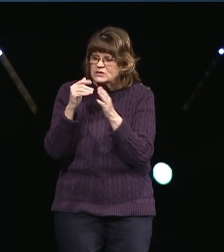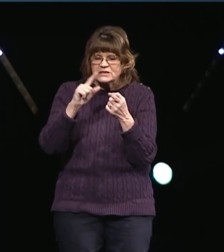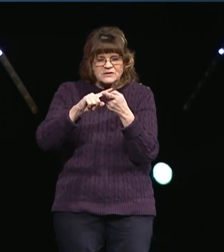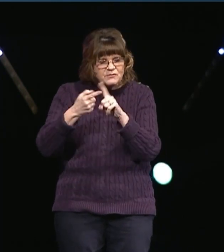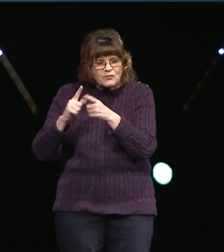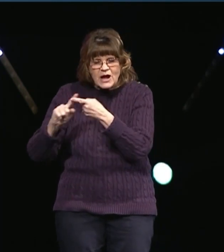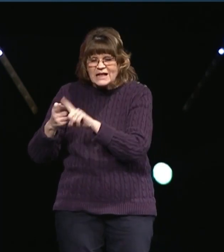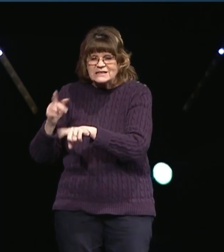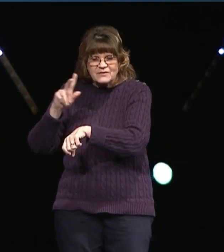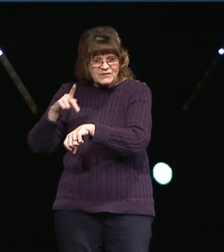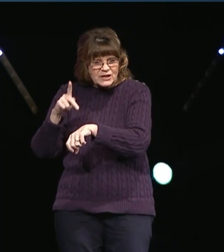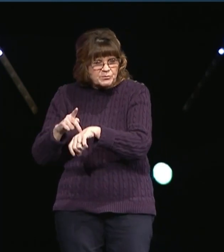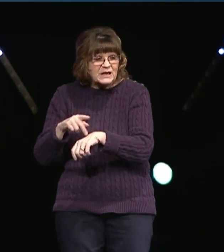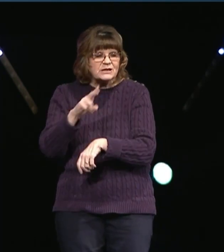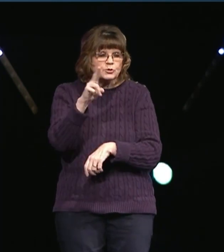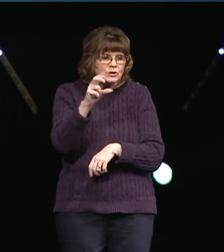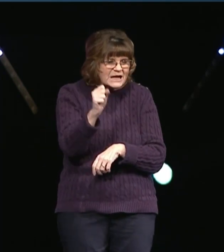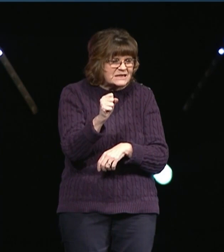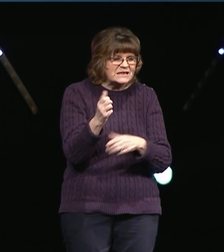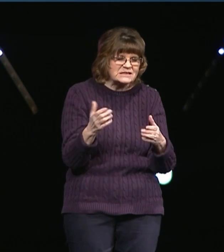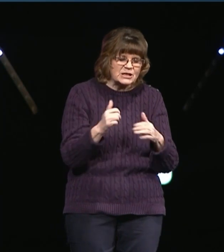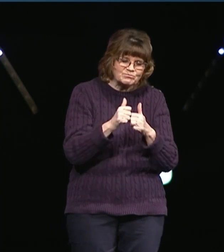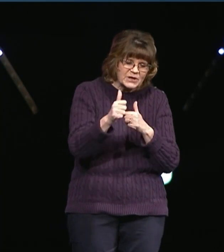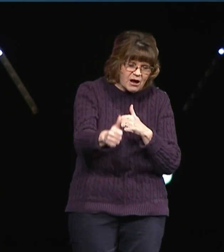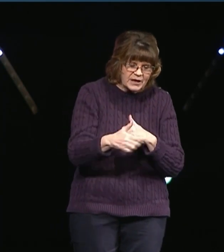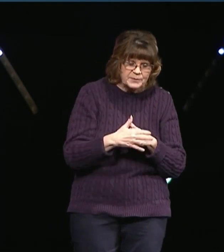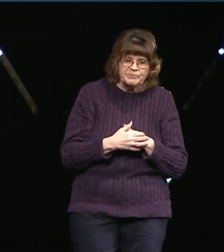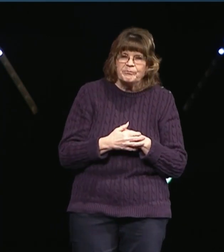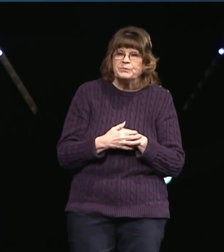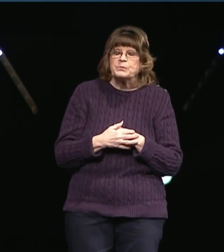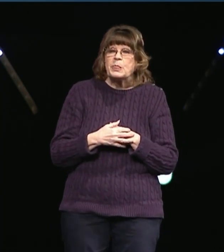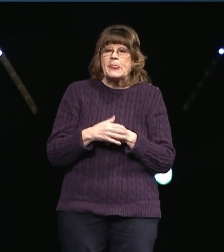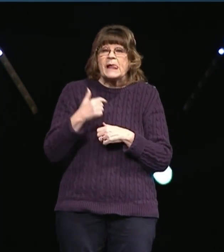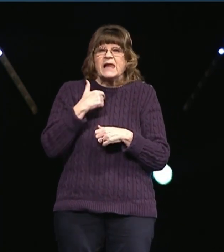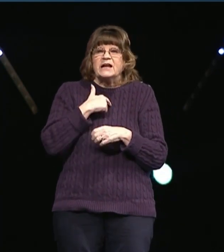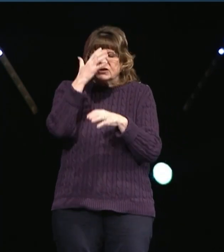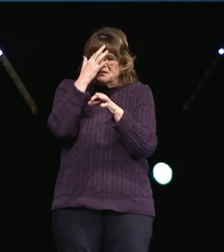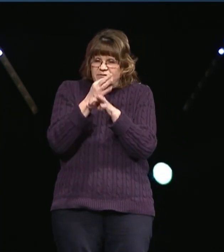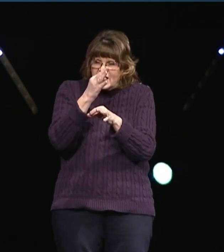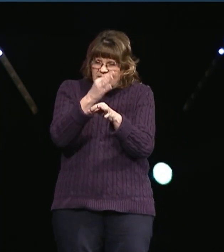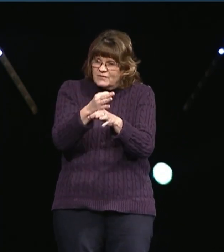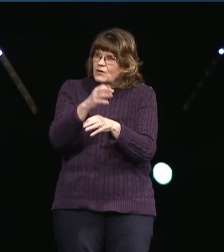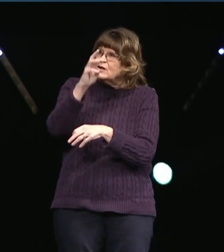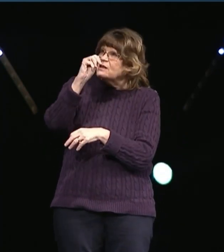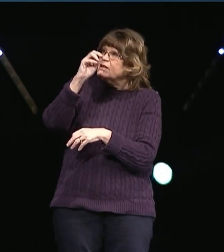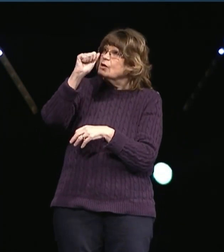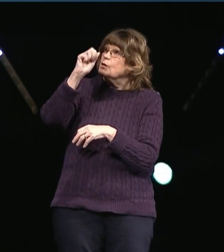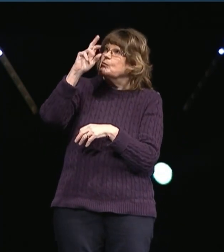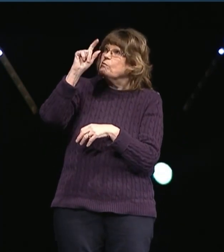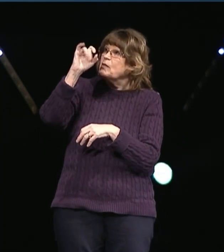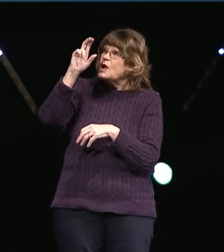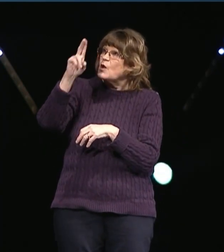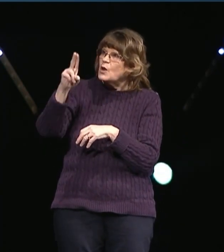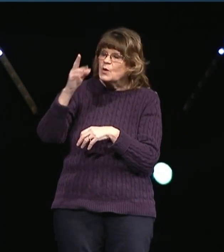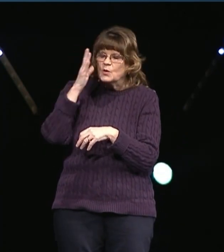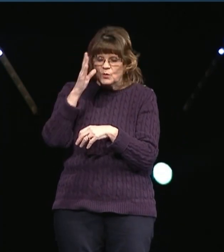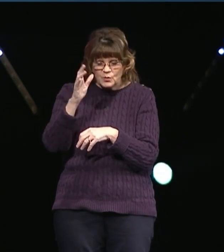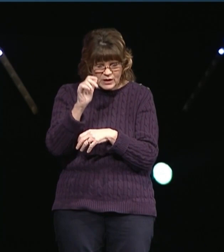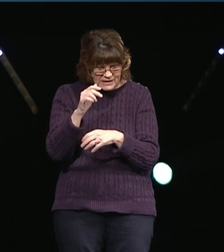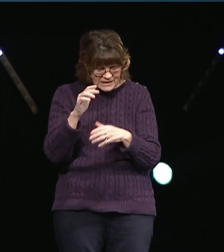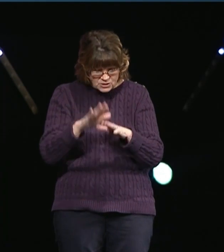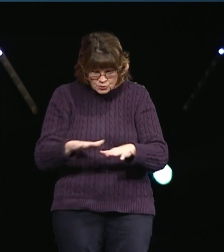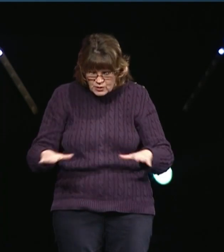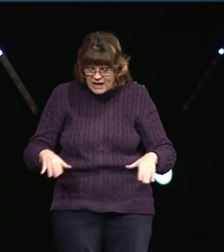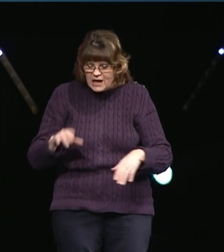Philippines, the United States, and beyond. His legacy will live on through his faithful and steadfast wife, Marilou, his children, Aaron and Andrew, his